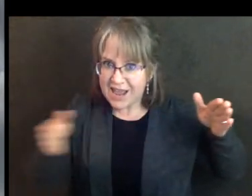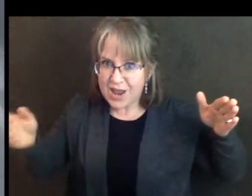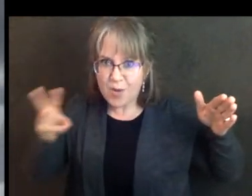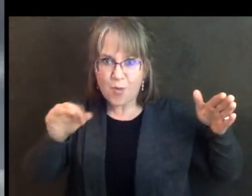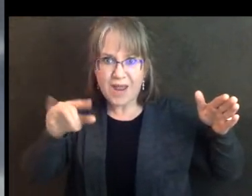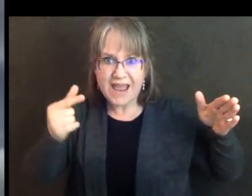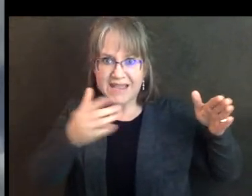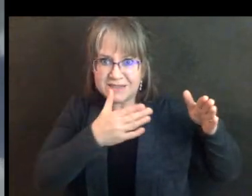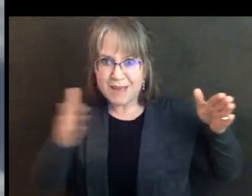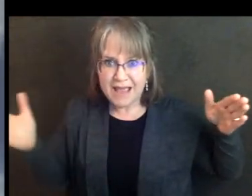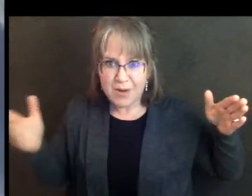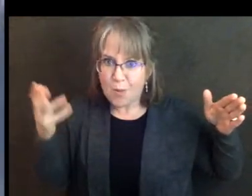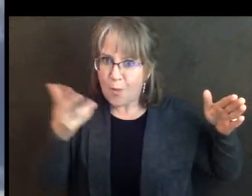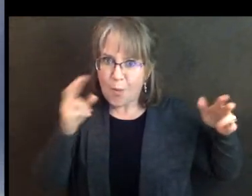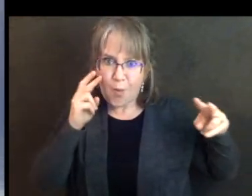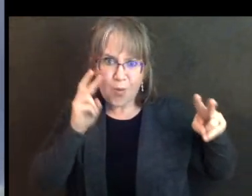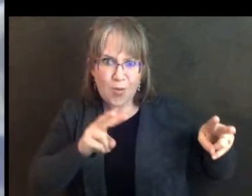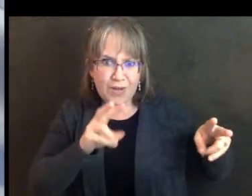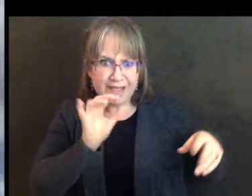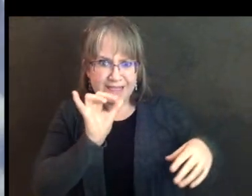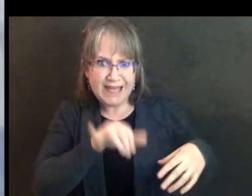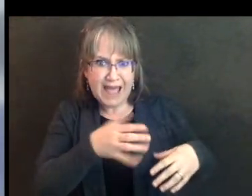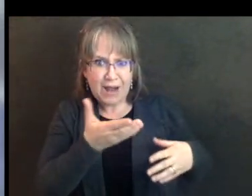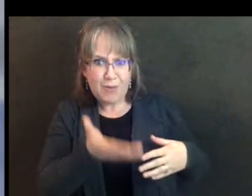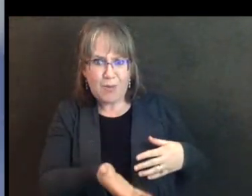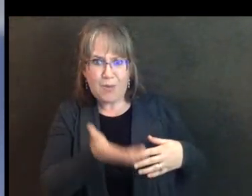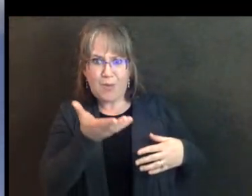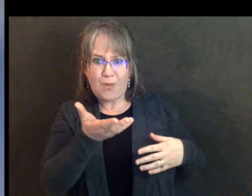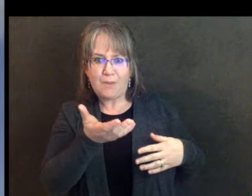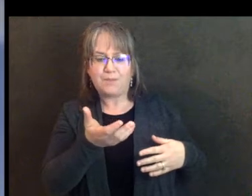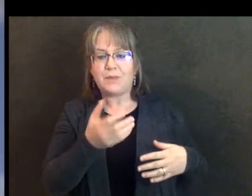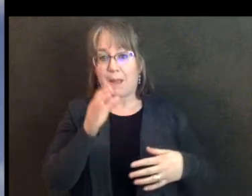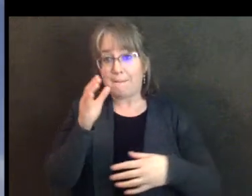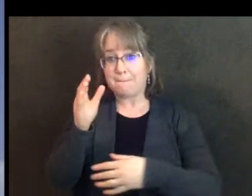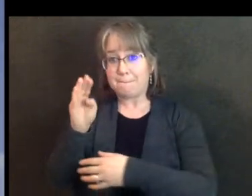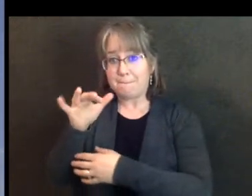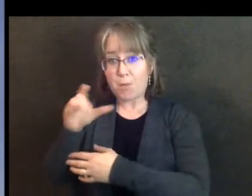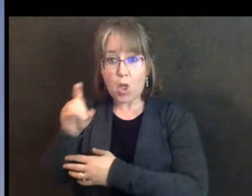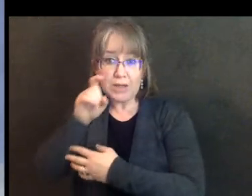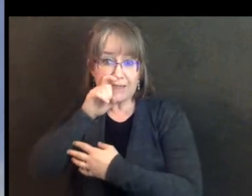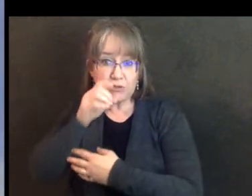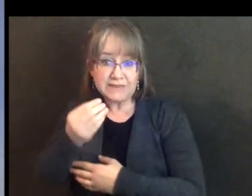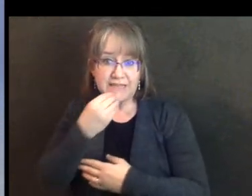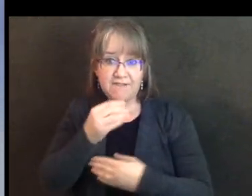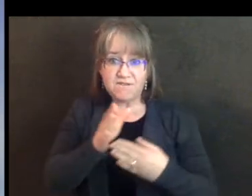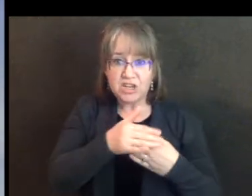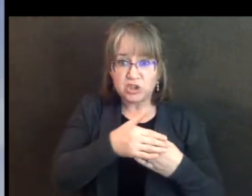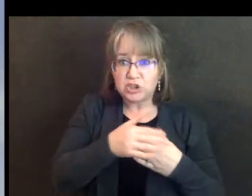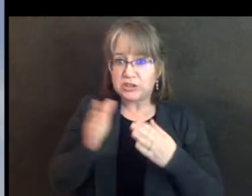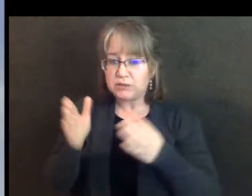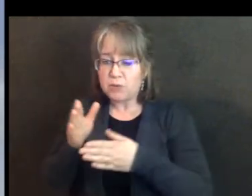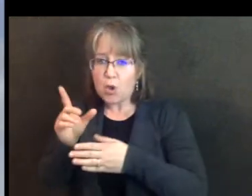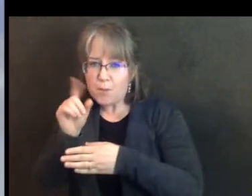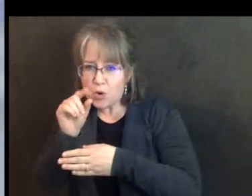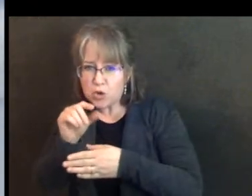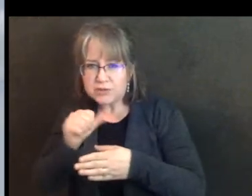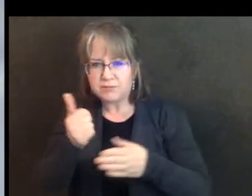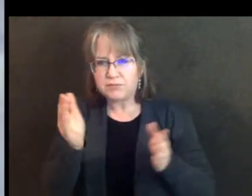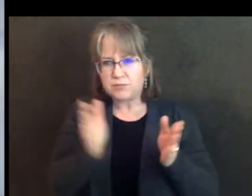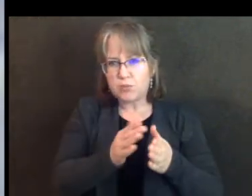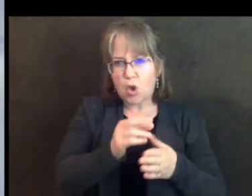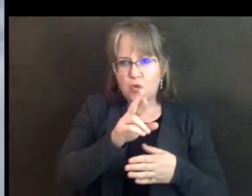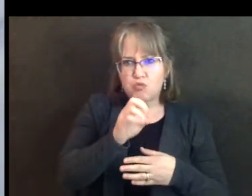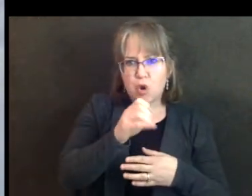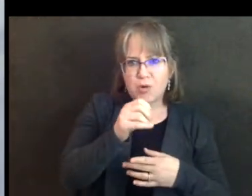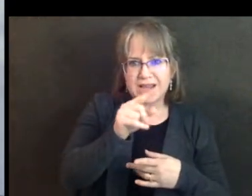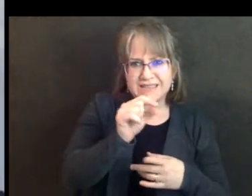Look at that! Bald eagles eat fish, small birds, and other small rodents, and they are also scavengers. They use